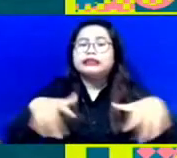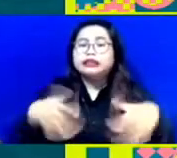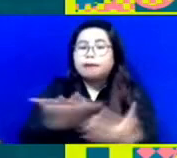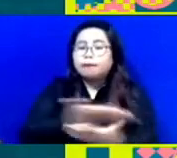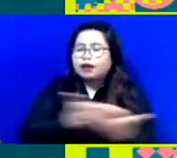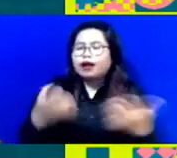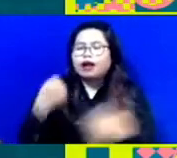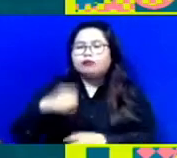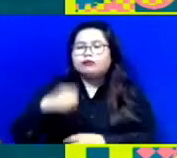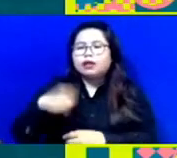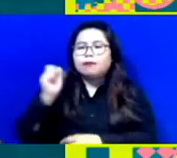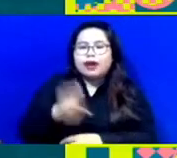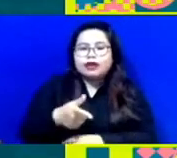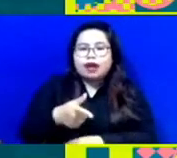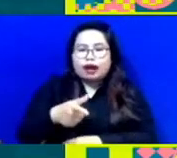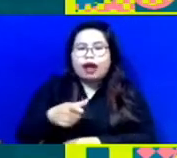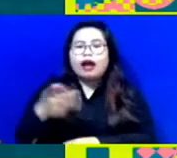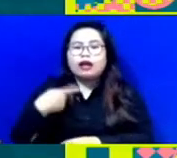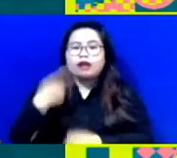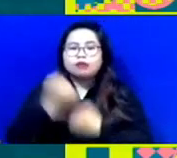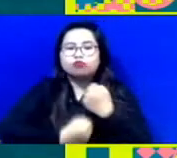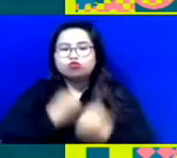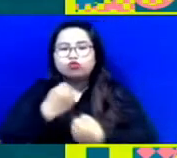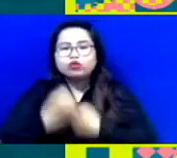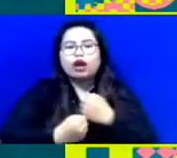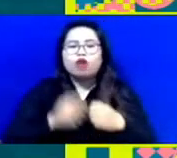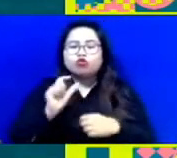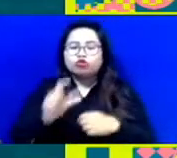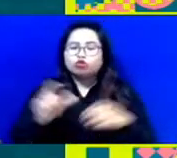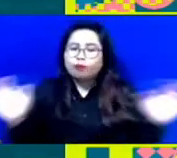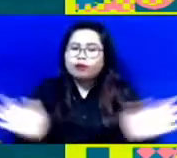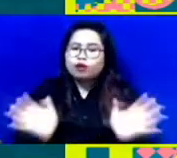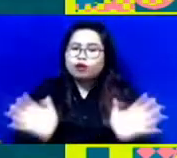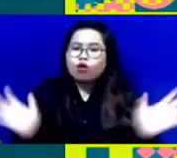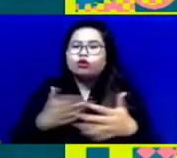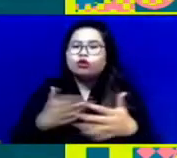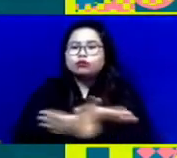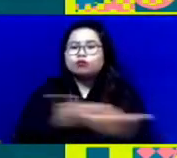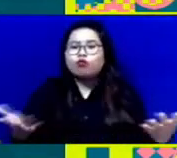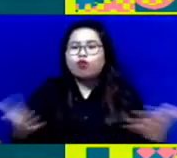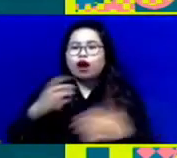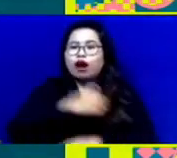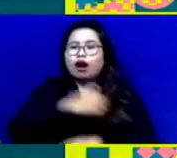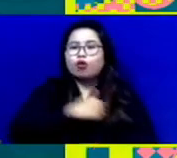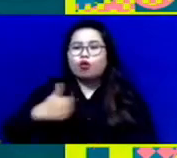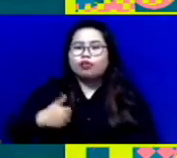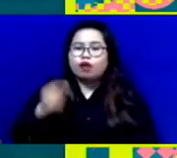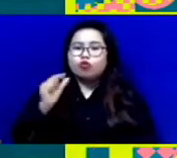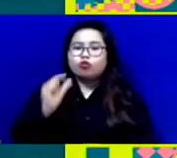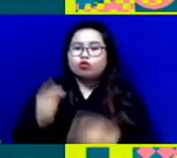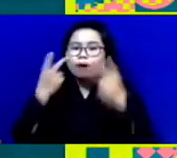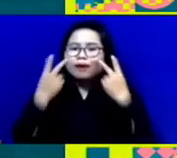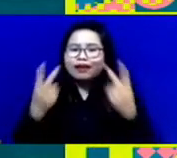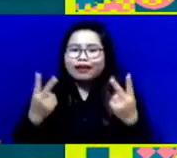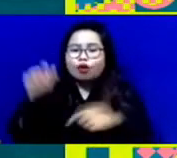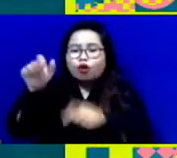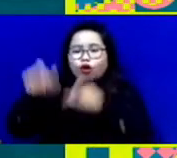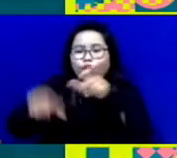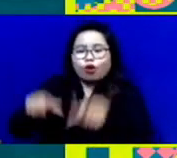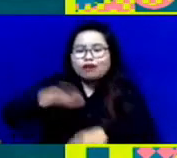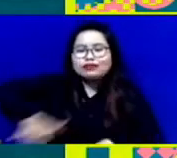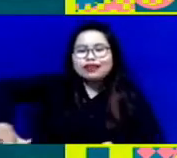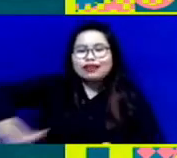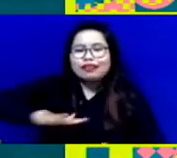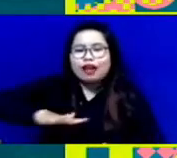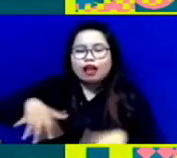to encourage all members to see people around them and try to reach them